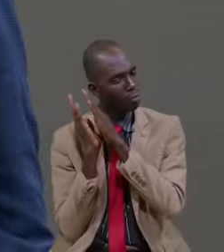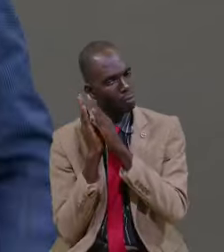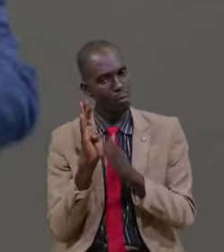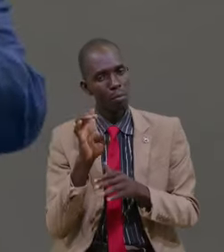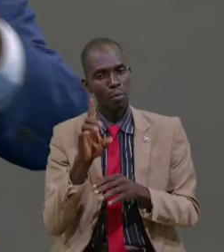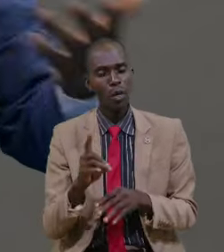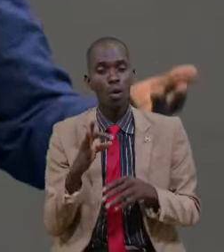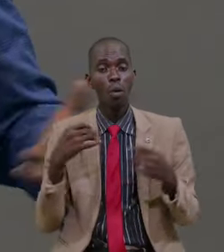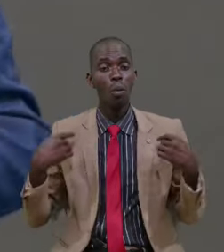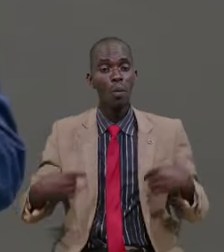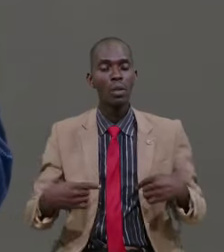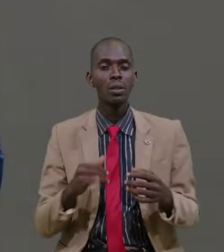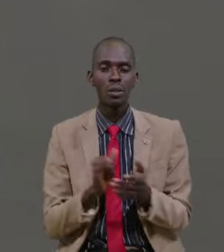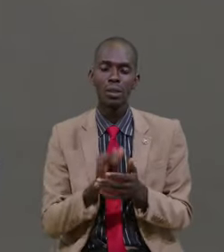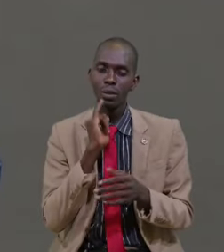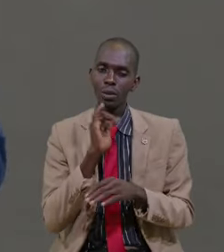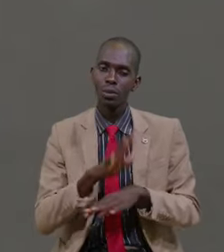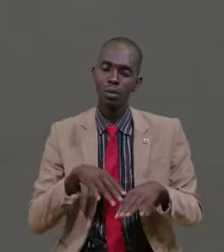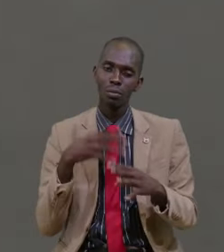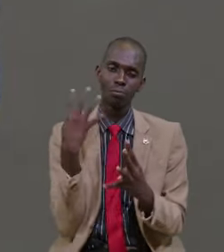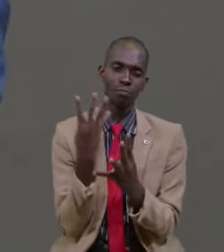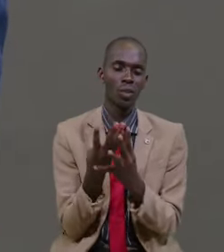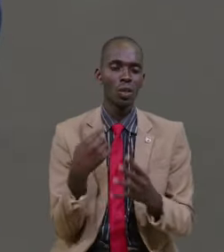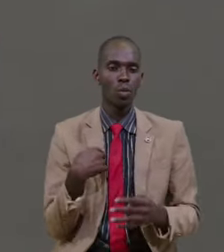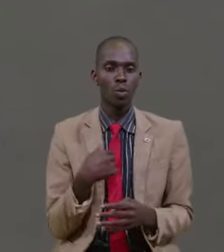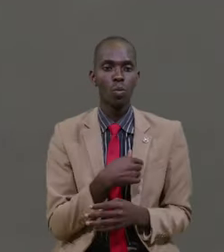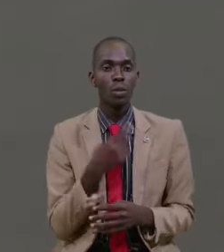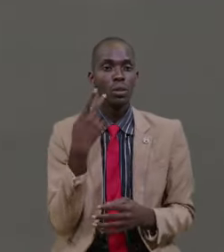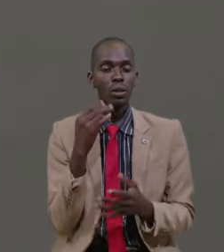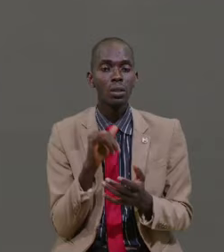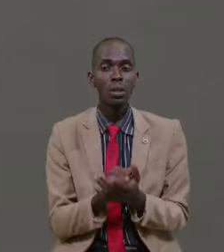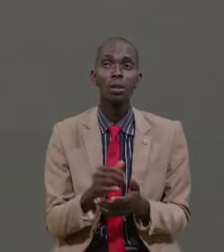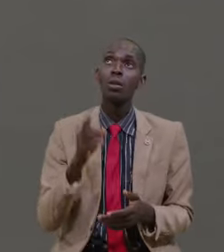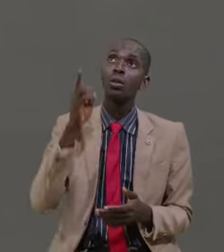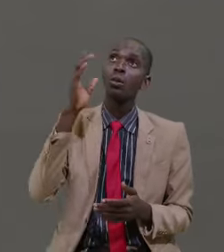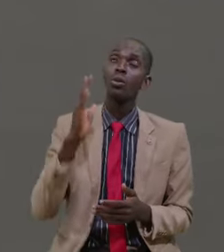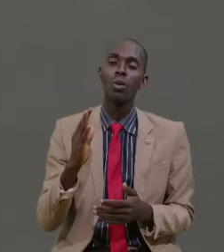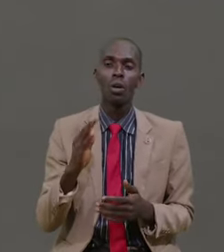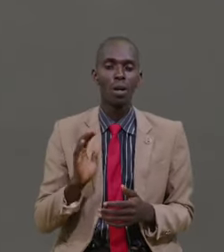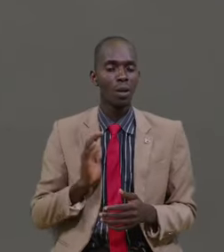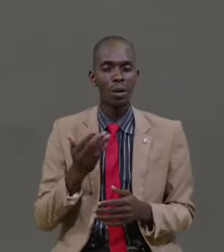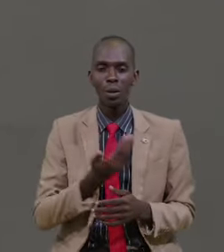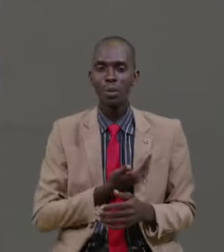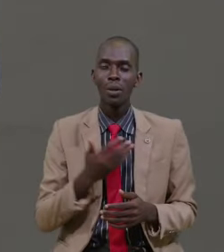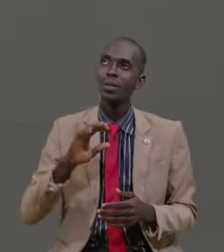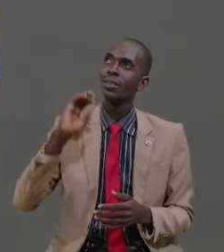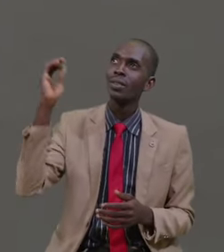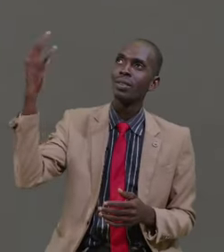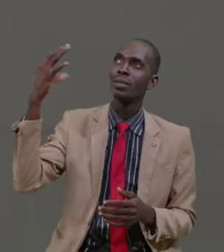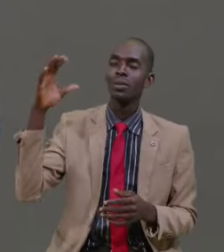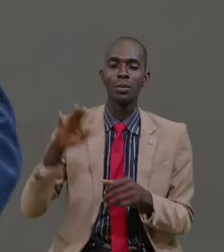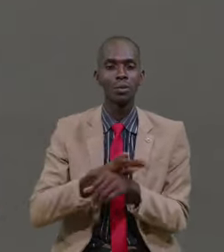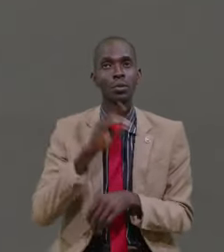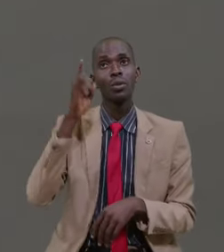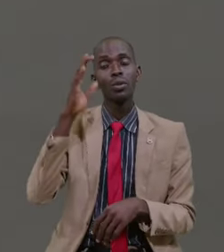That's captivity. And then we're told that God, a gracious God, God, a